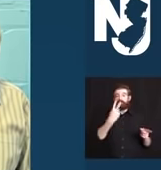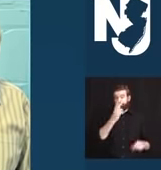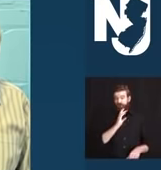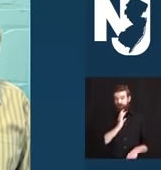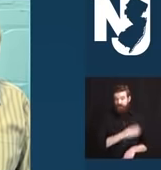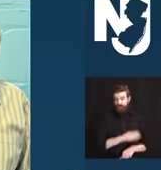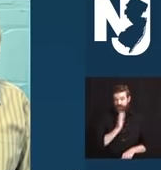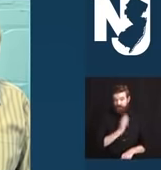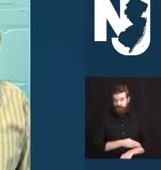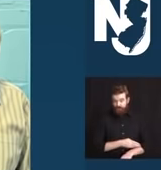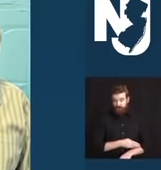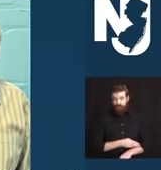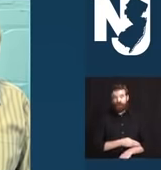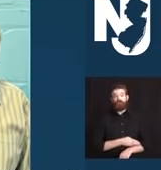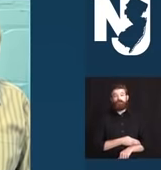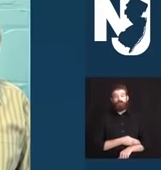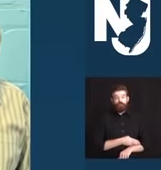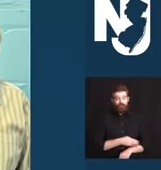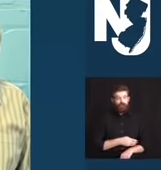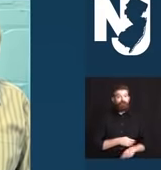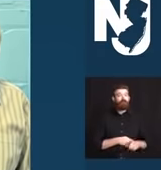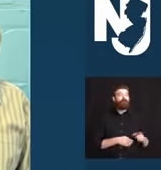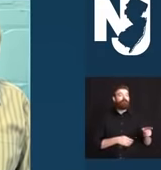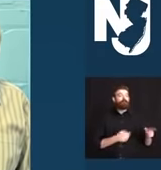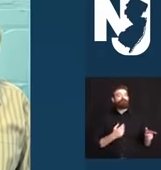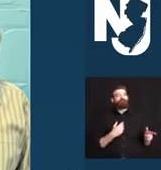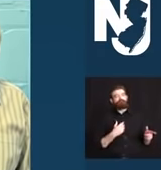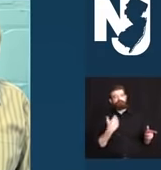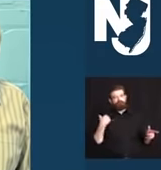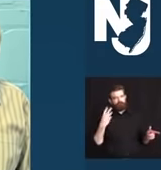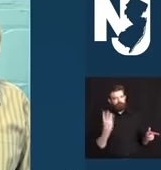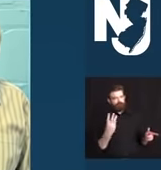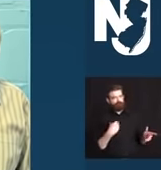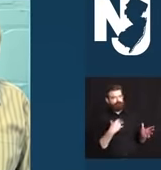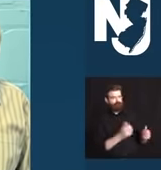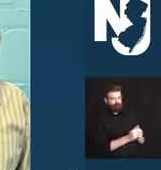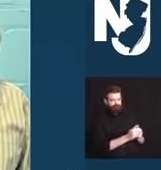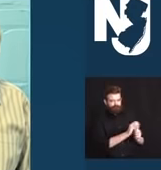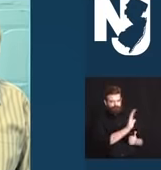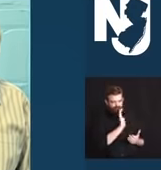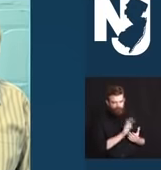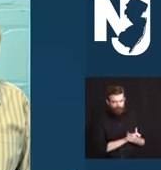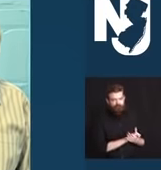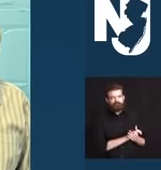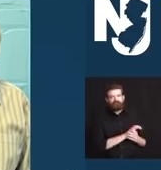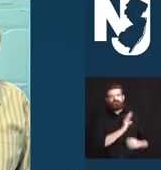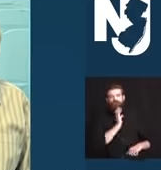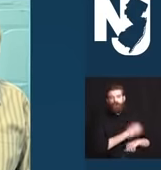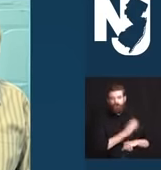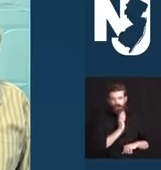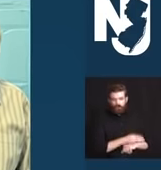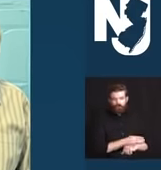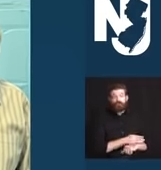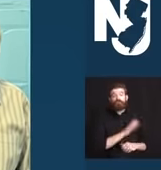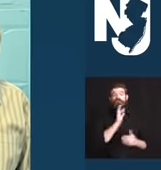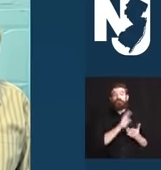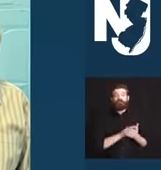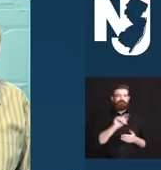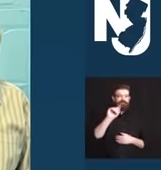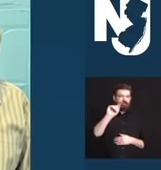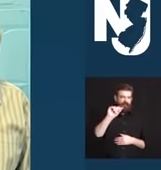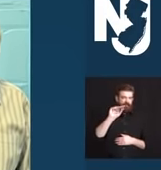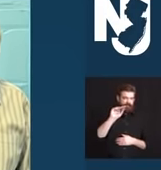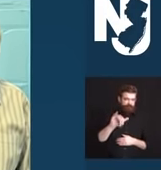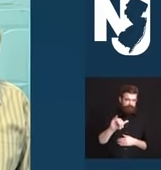enormous honor on Wednesday of speaking with all 3 of them. My wife Tammy had sent Marlene and Nicole a note right after Joe passed a few